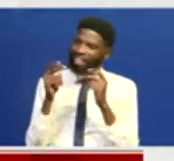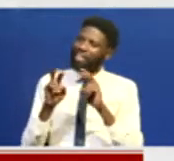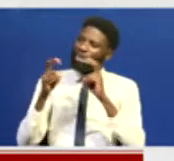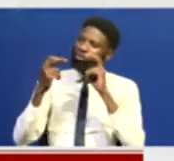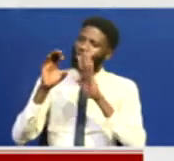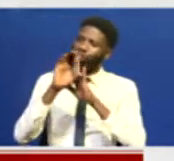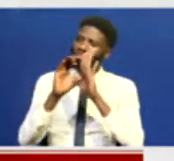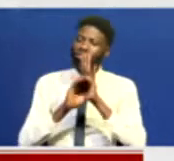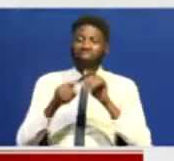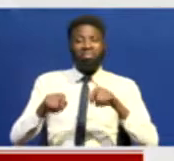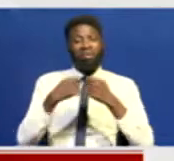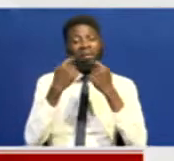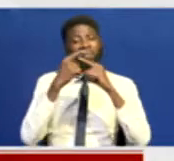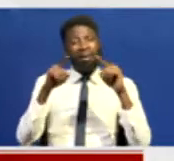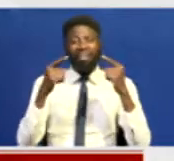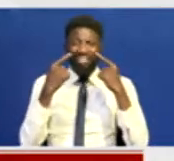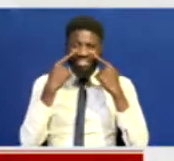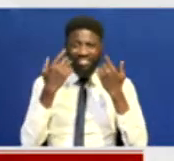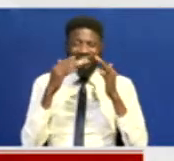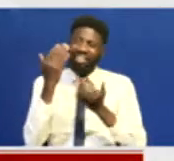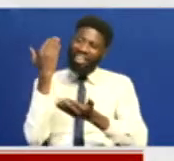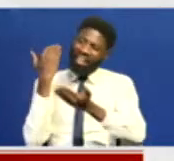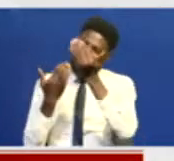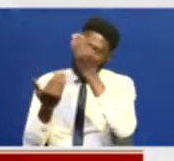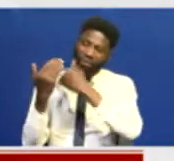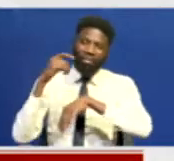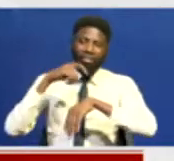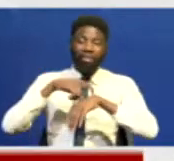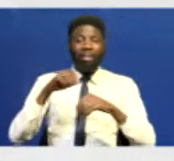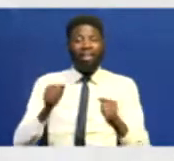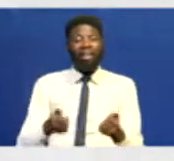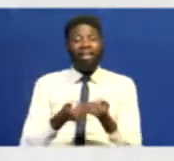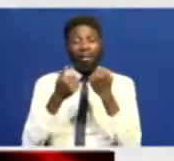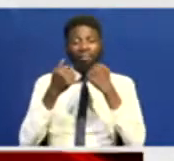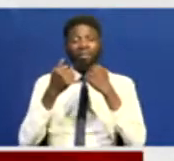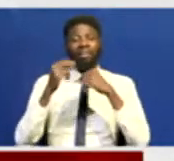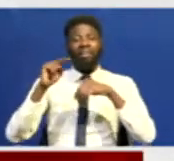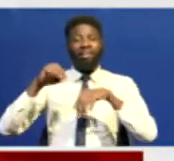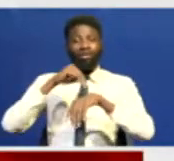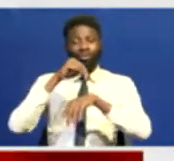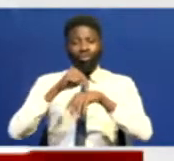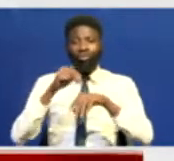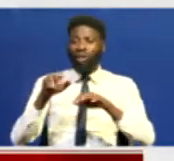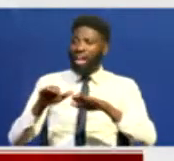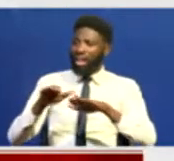as we have seen in the past, for example, a few years ago, when the national land regulations mm-hmm.